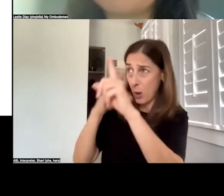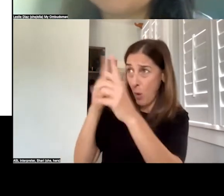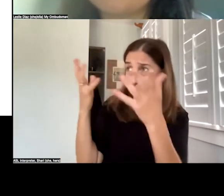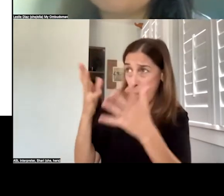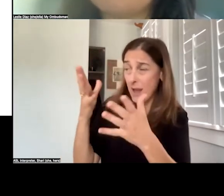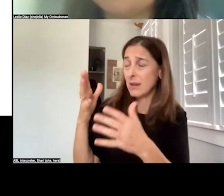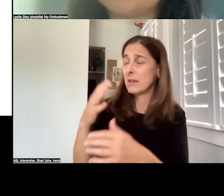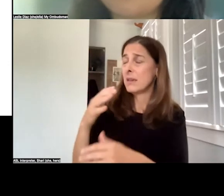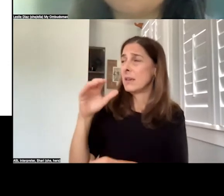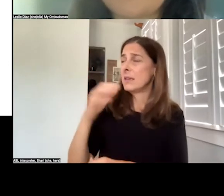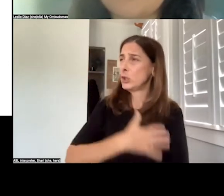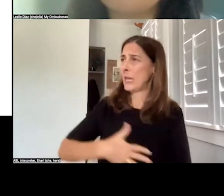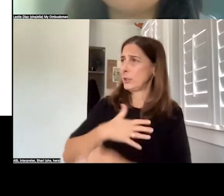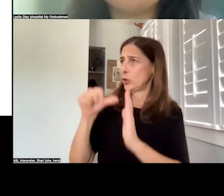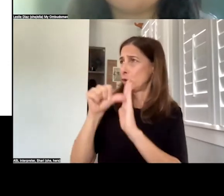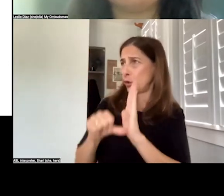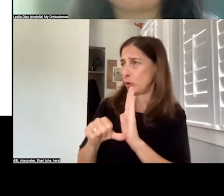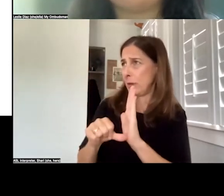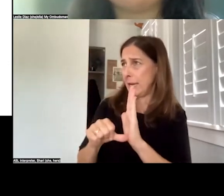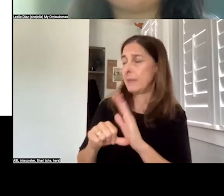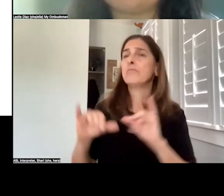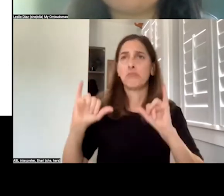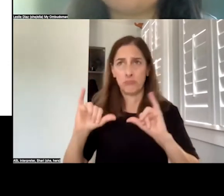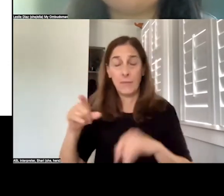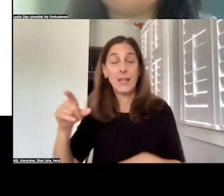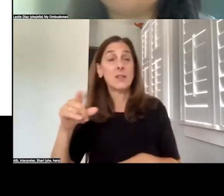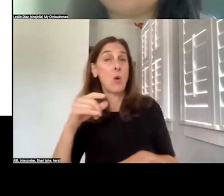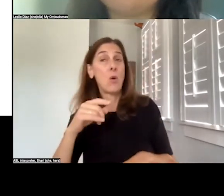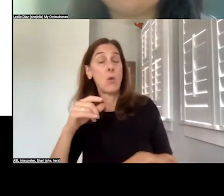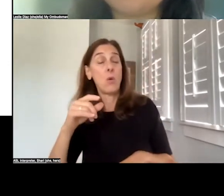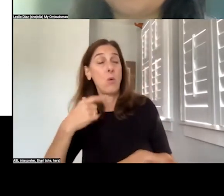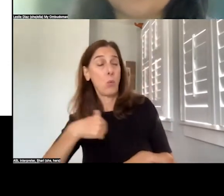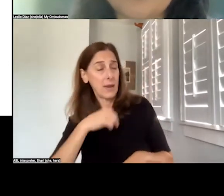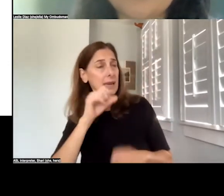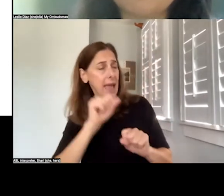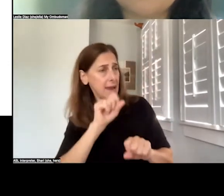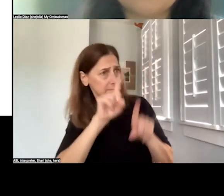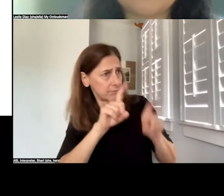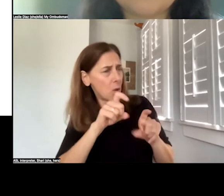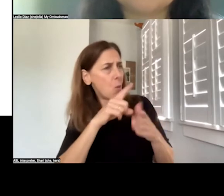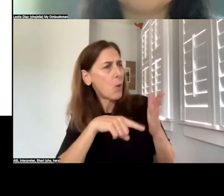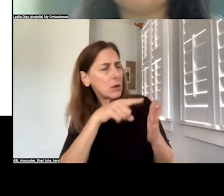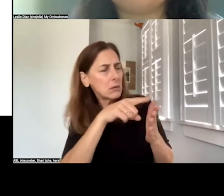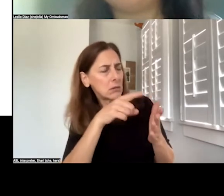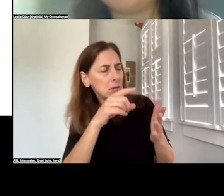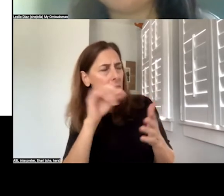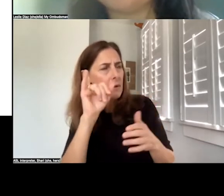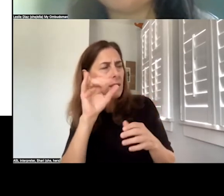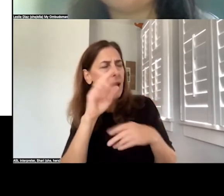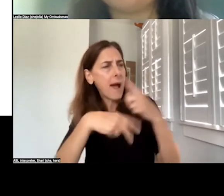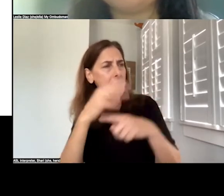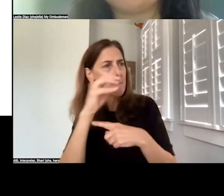kind of Mass Health coverage does Carla have, and if Carla doesn't know, then we can certainly look that up. And then we would